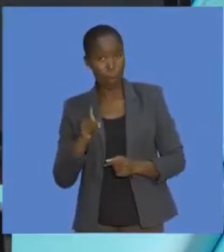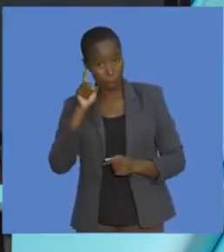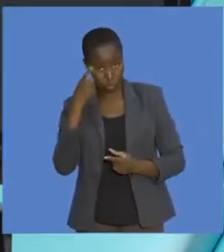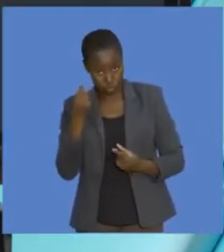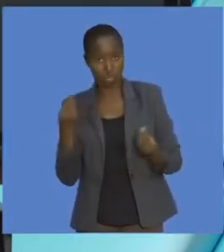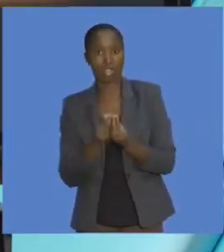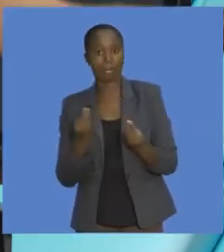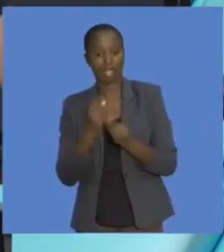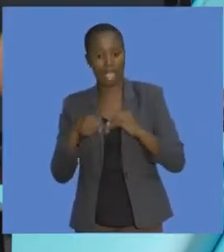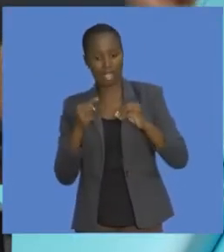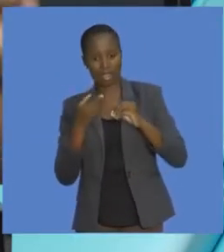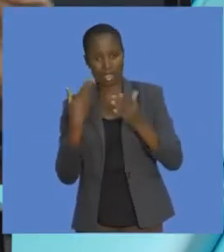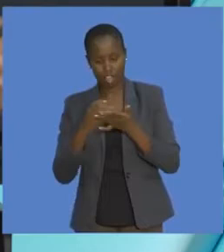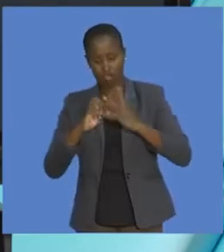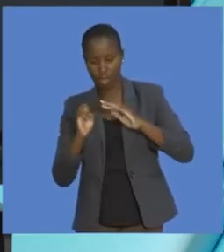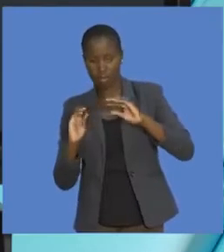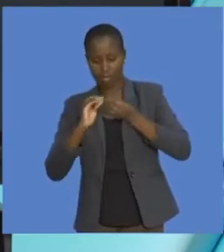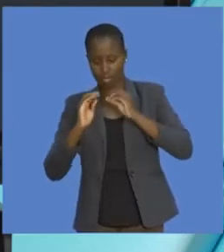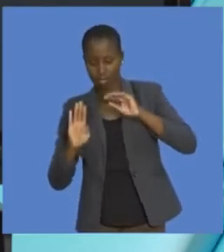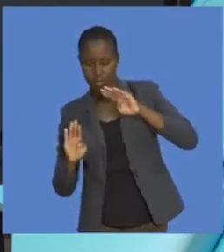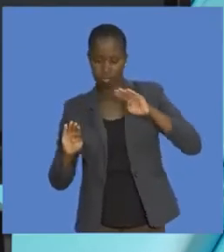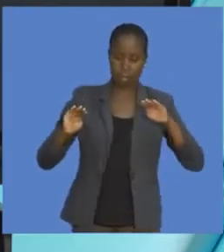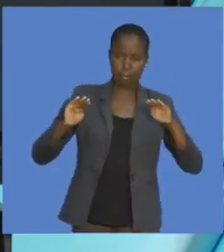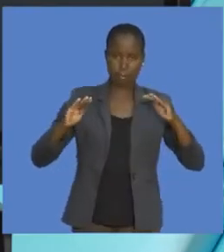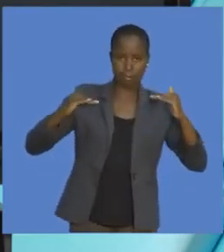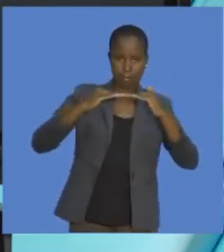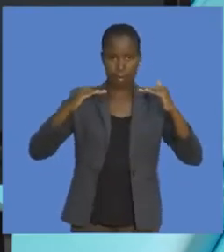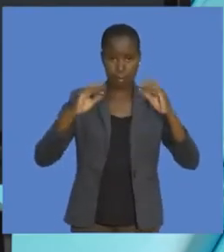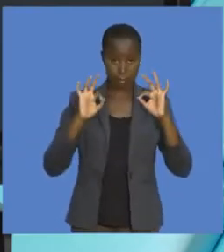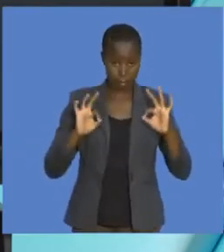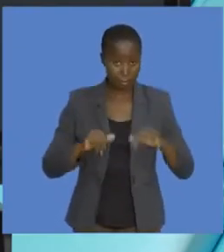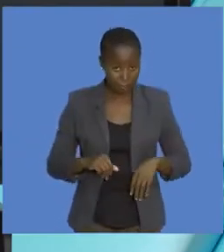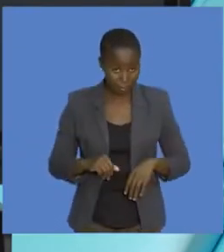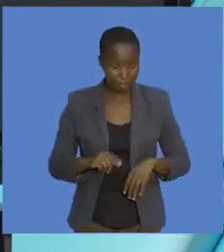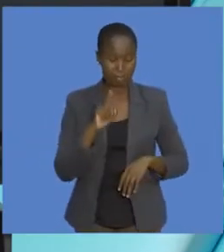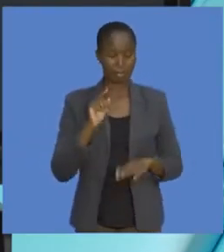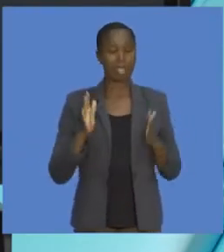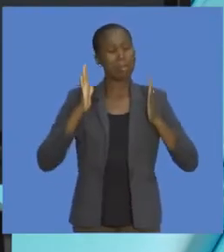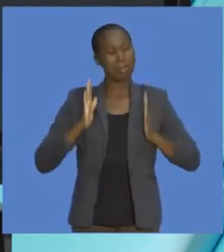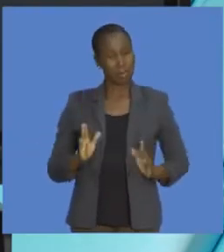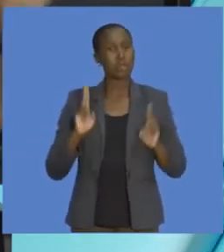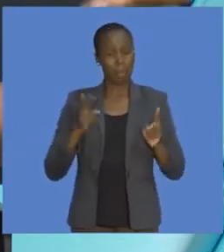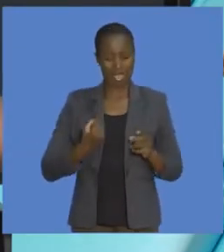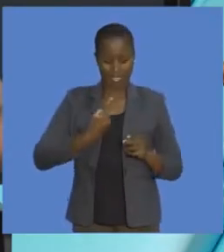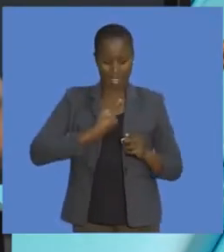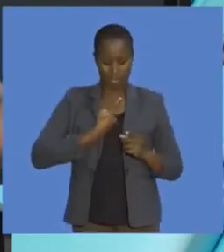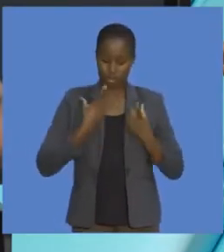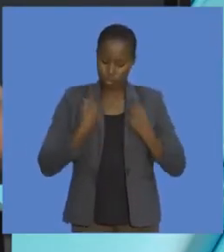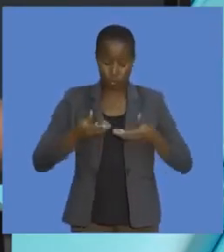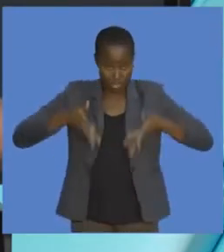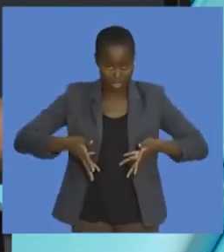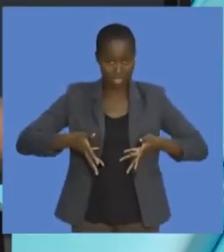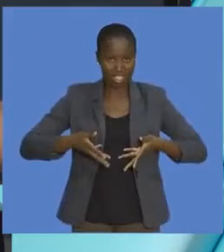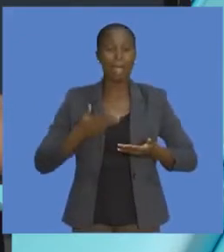on the other end to bring it back to balance. So essentially, the body has to constantly do that. There's